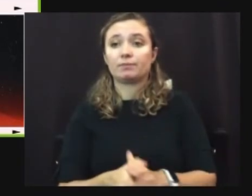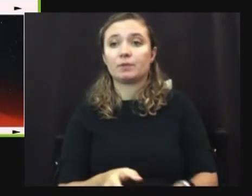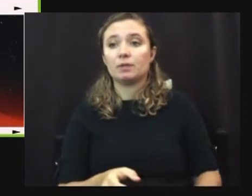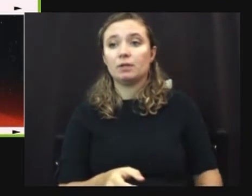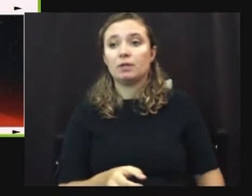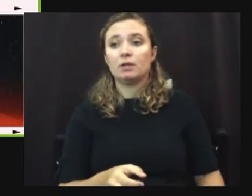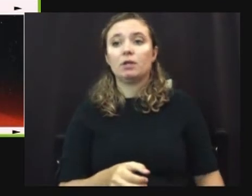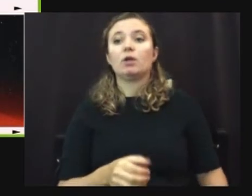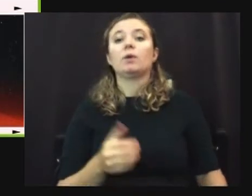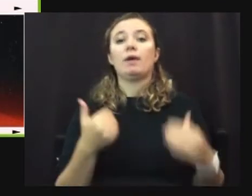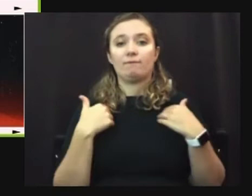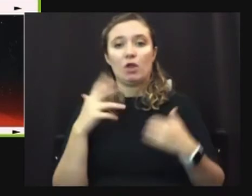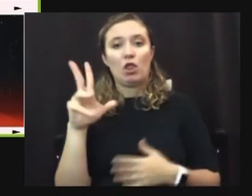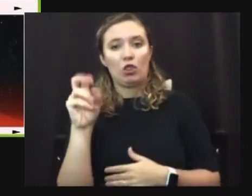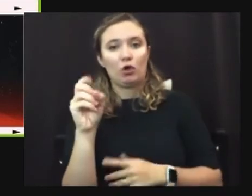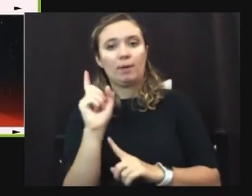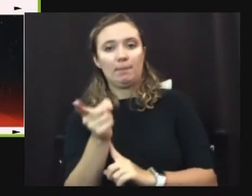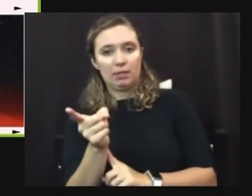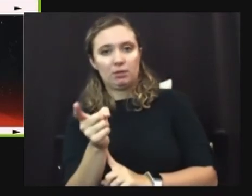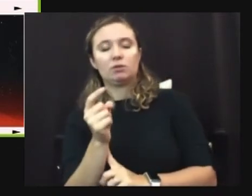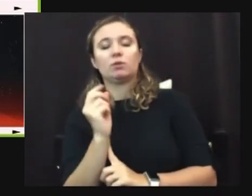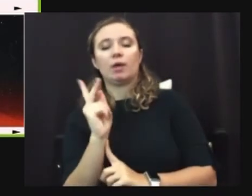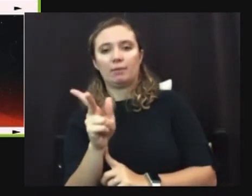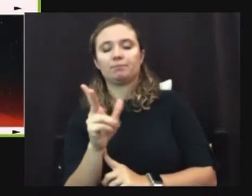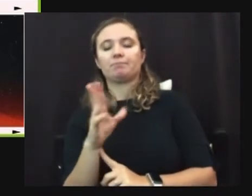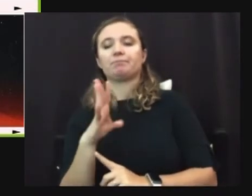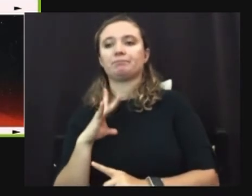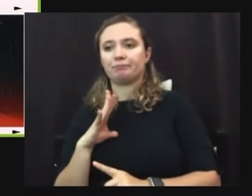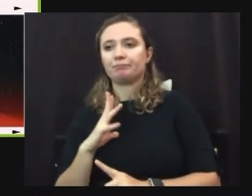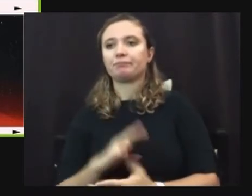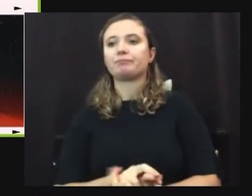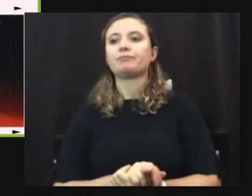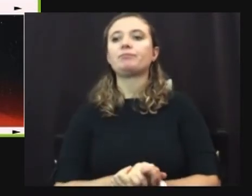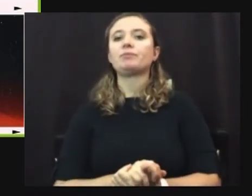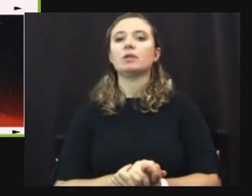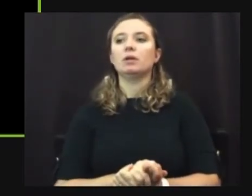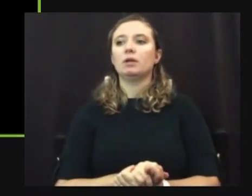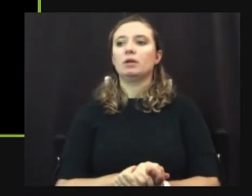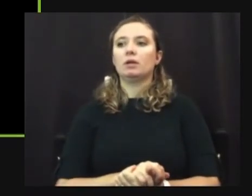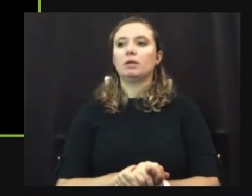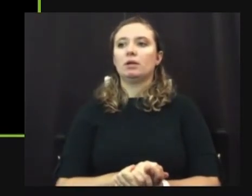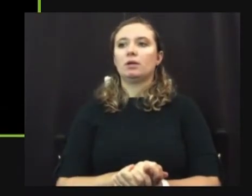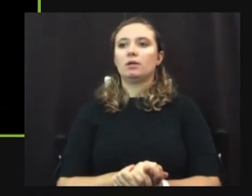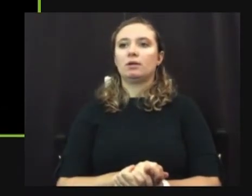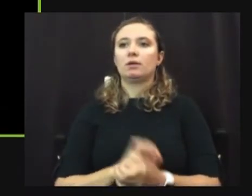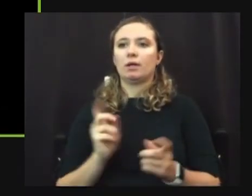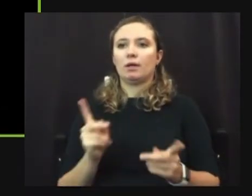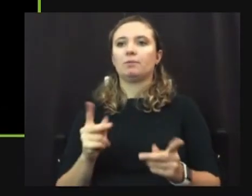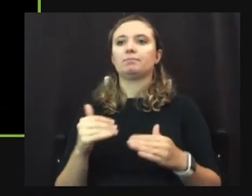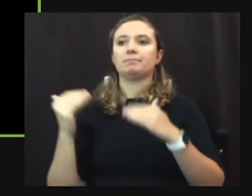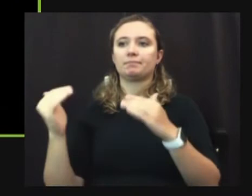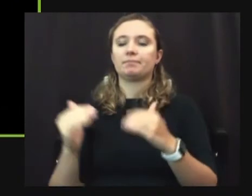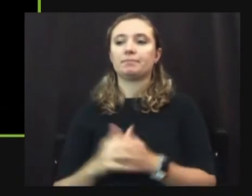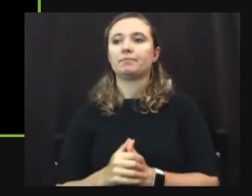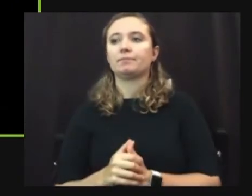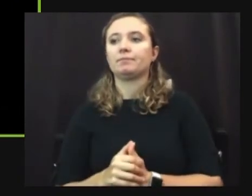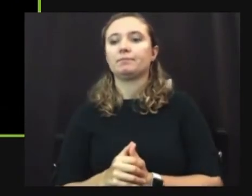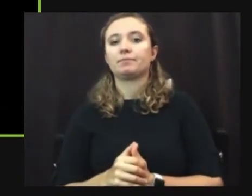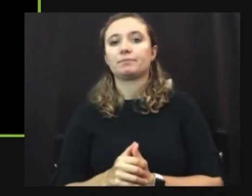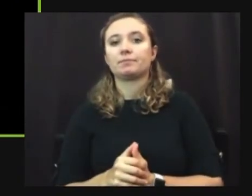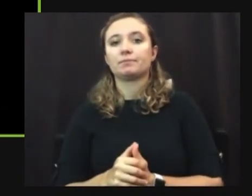30 minutes. So cool. We need Thank you. Get a wriggle on. Yeah, let's get a wriggle on. You go ahead with that, Kate.